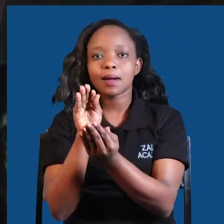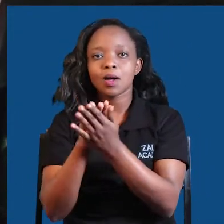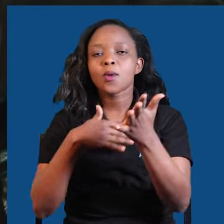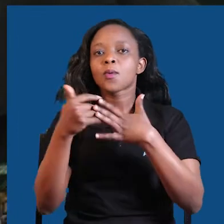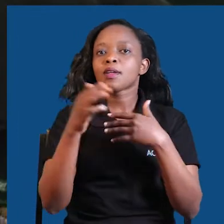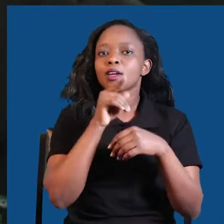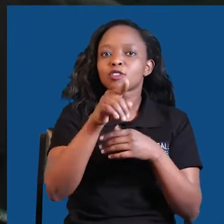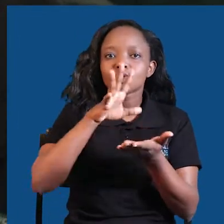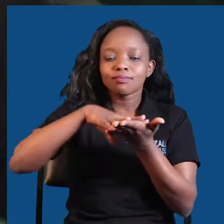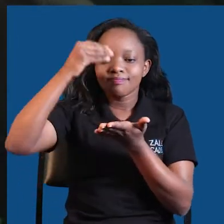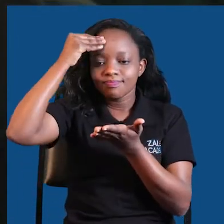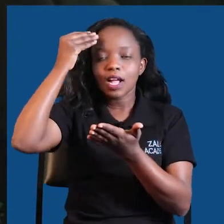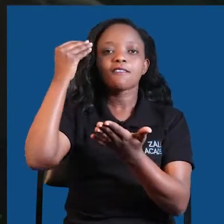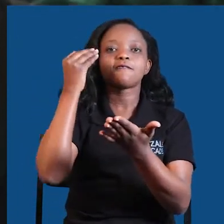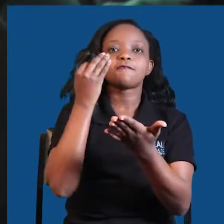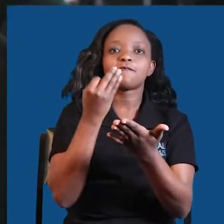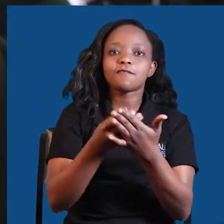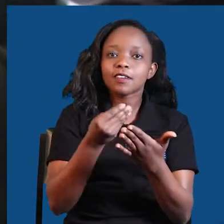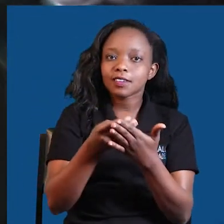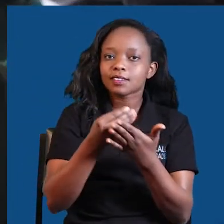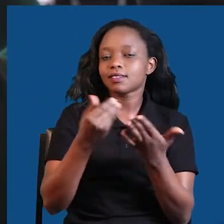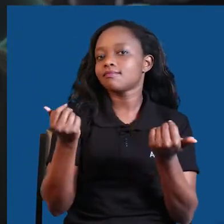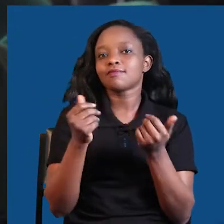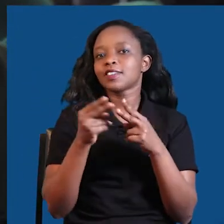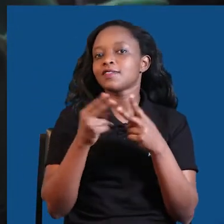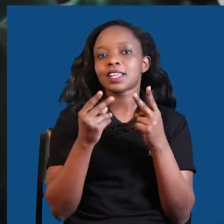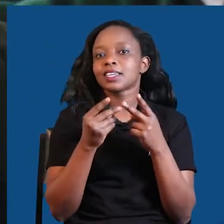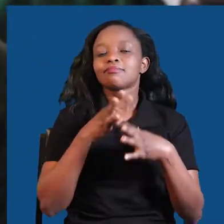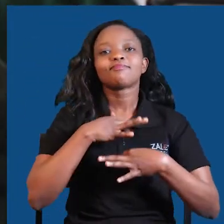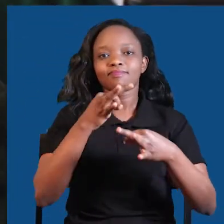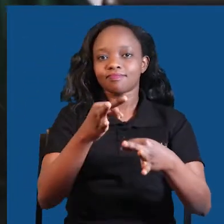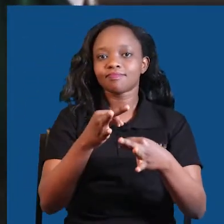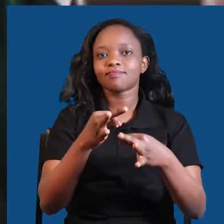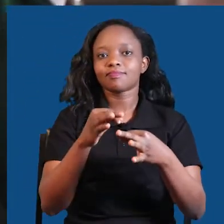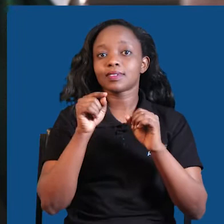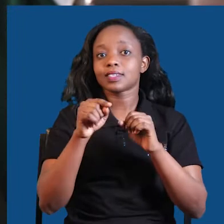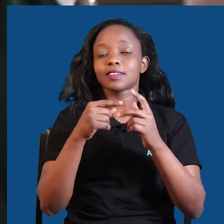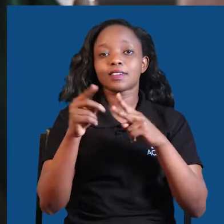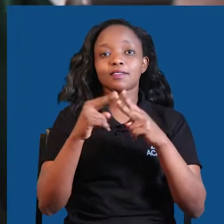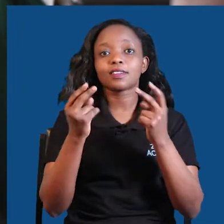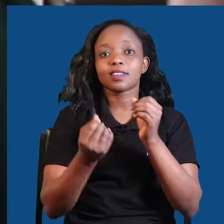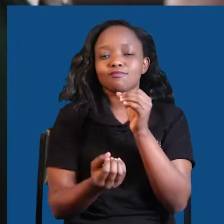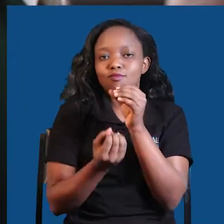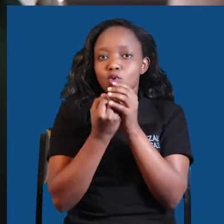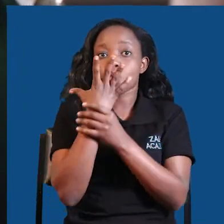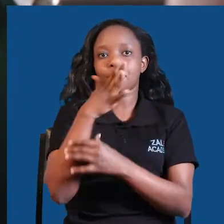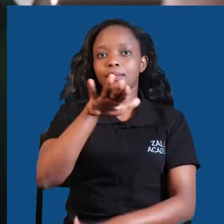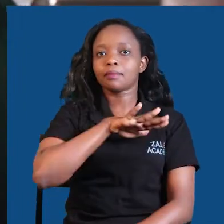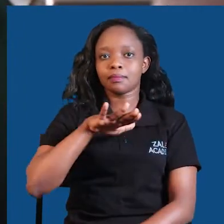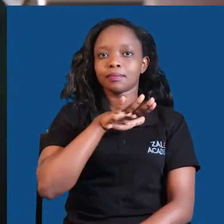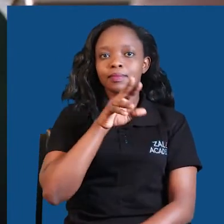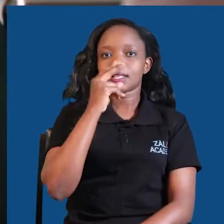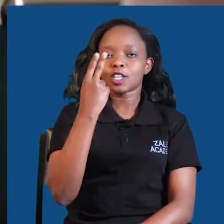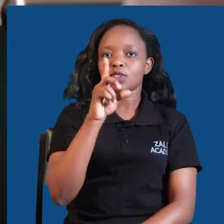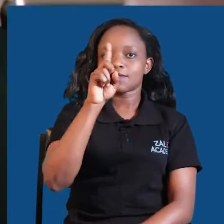in banks without you being studying what? Finance. So it's very interesting and it is upcoming. This one is an emerging